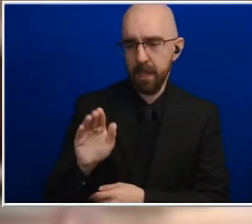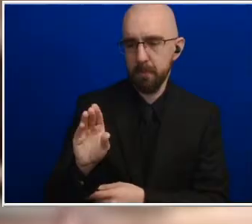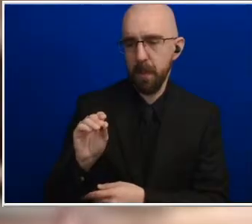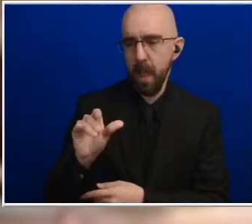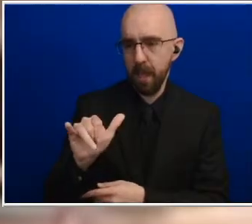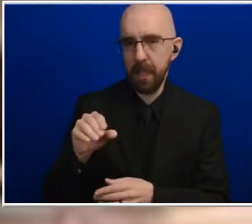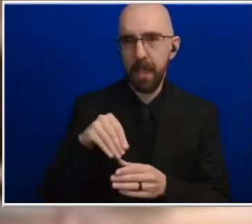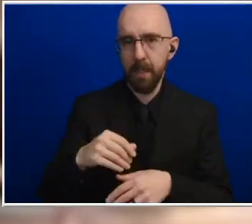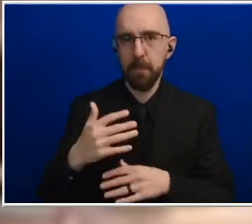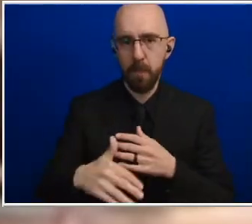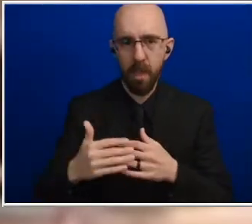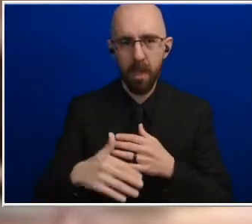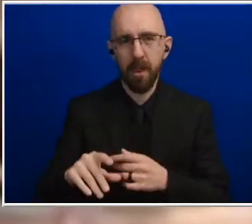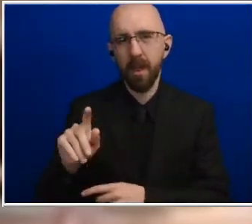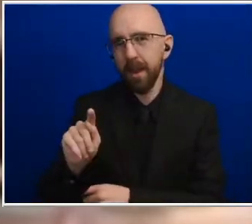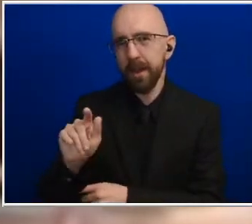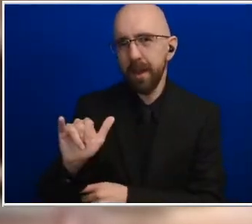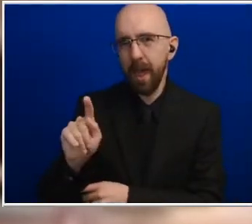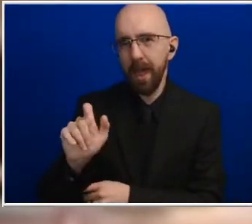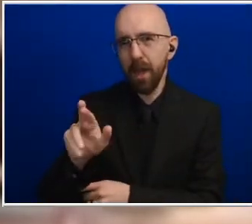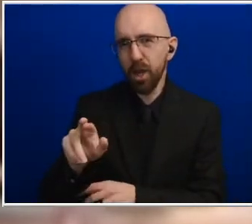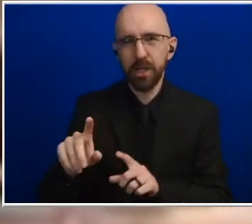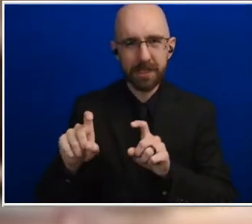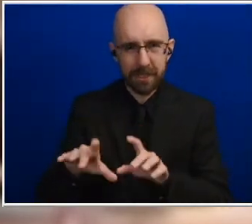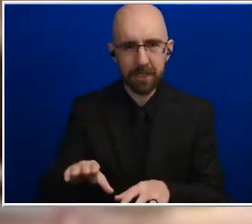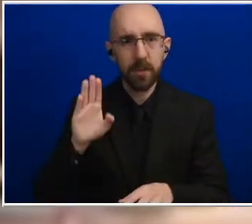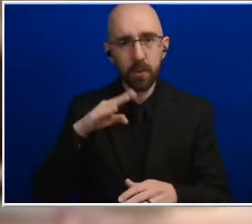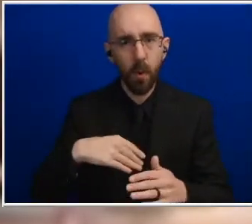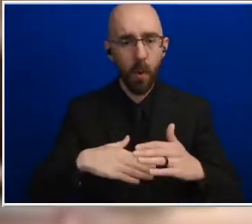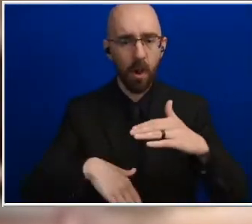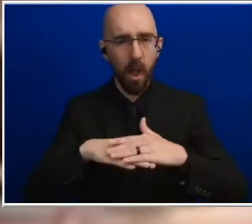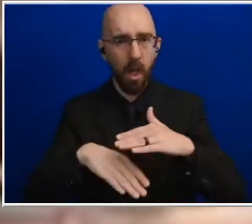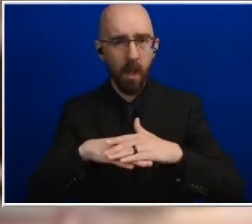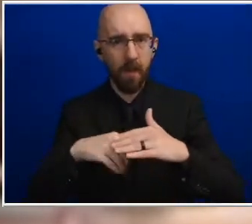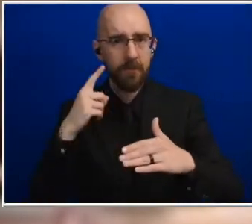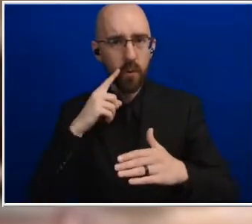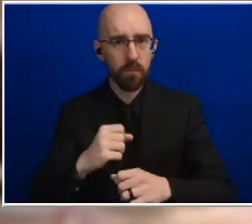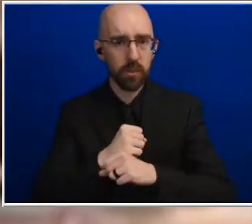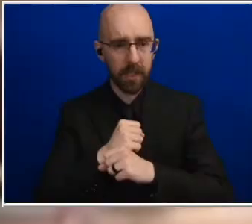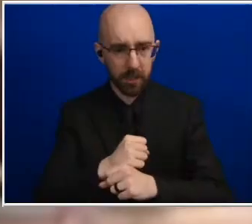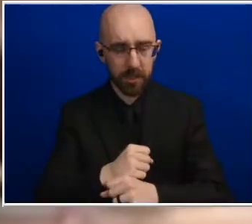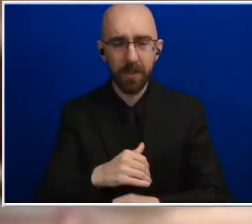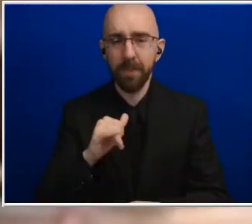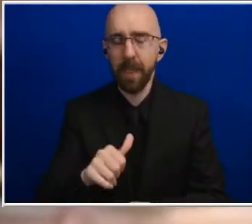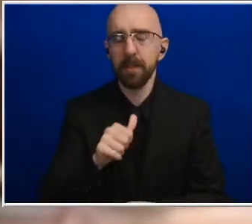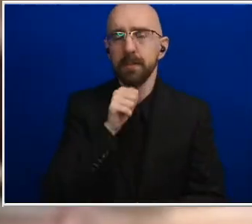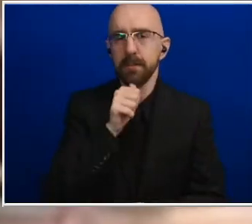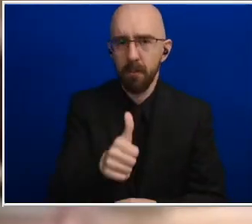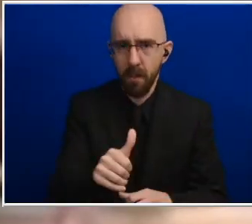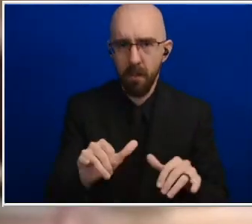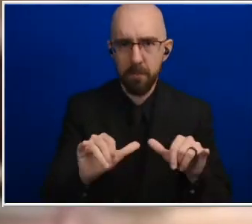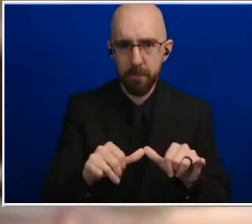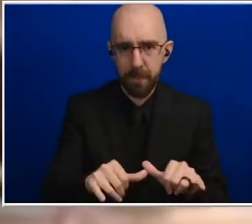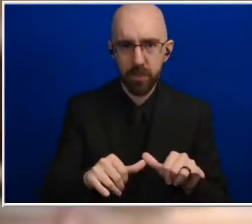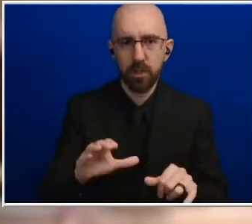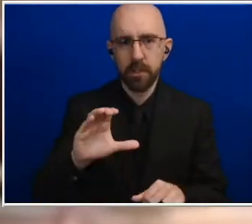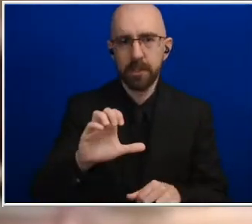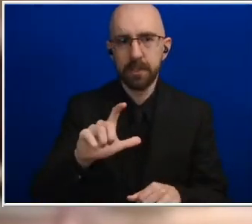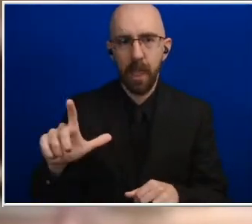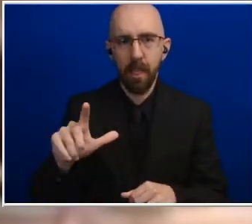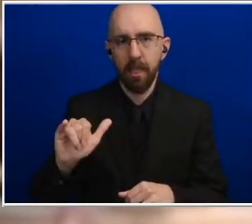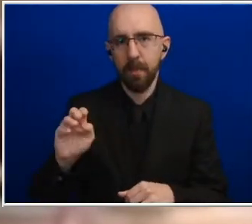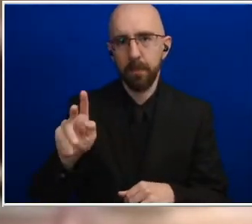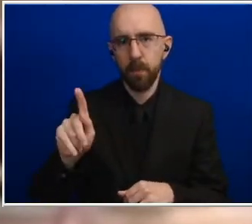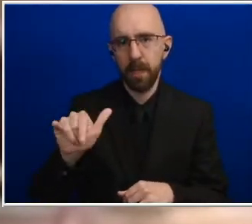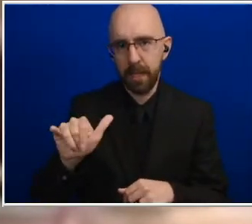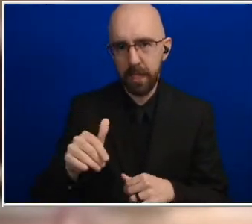so-called titer test, and we know a cutoff for protection, that does not measure cellular immunity.